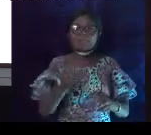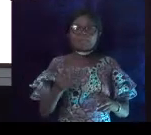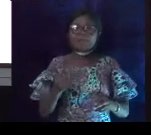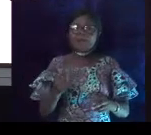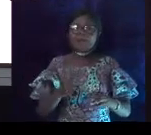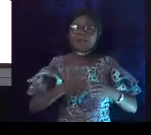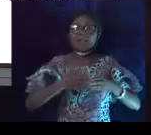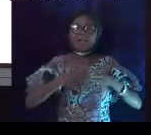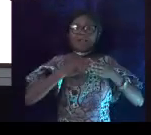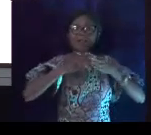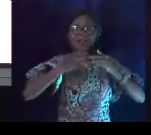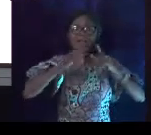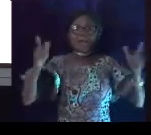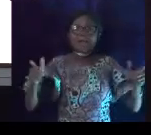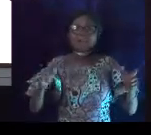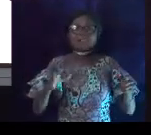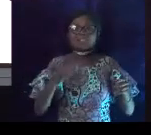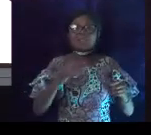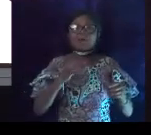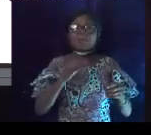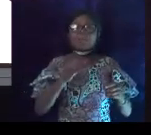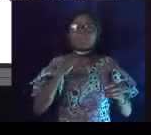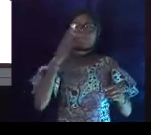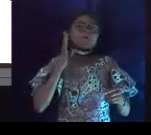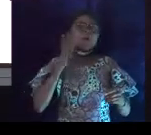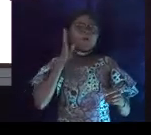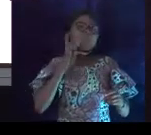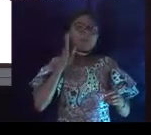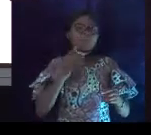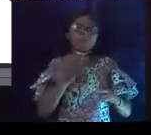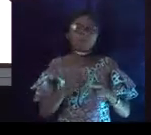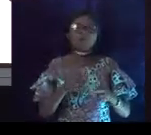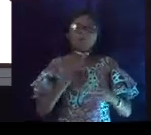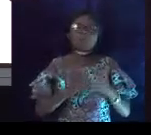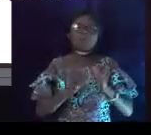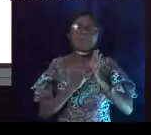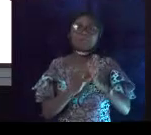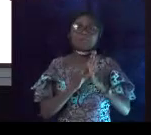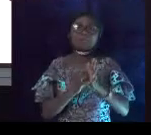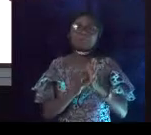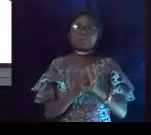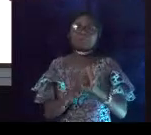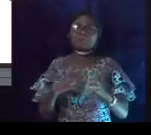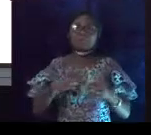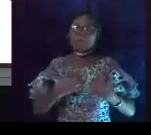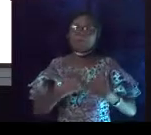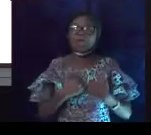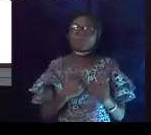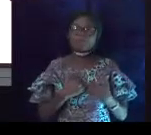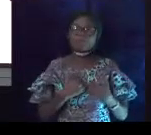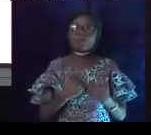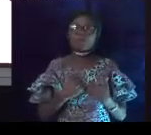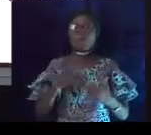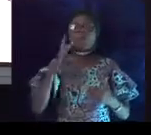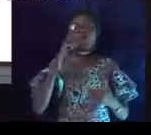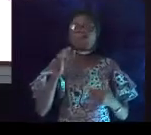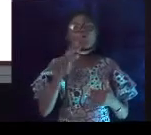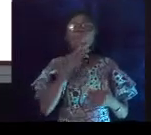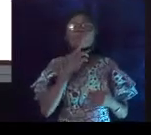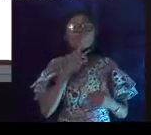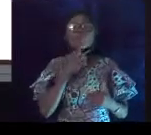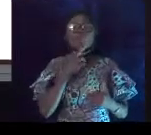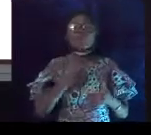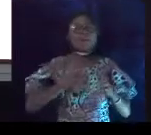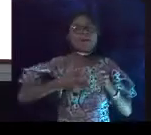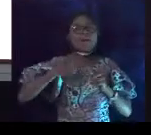eggs. Most of their eggs are large brown shelled eggs. What are the examples? We have Rhode